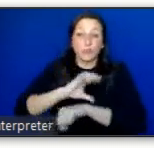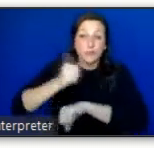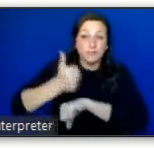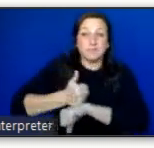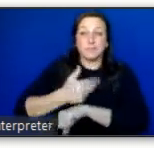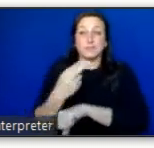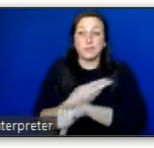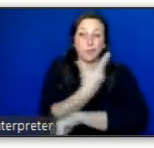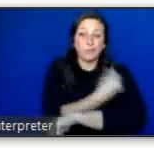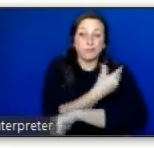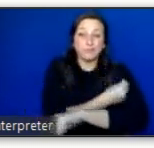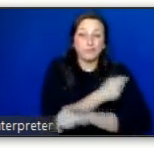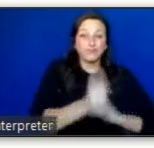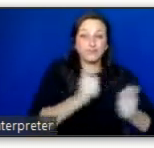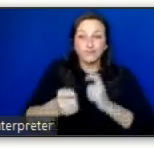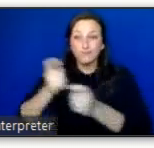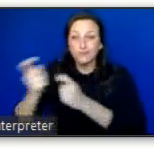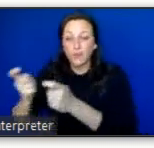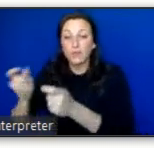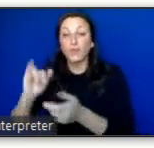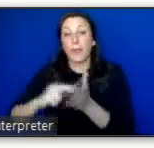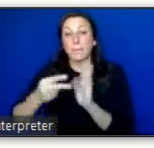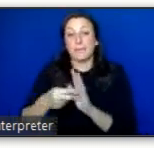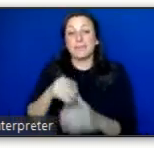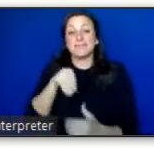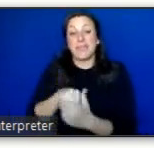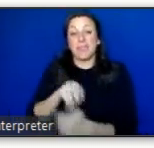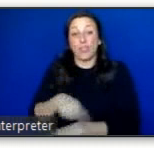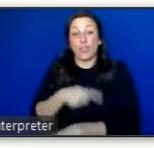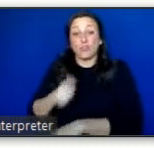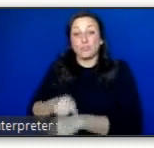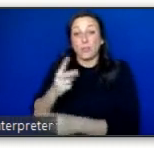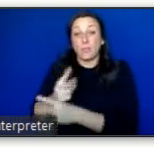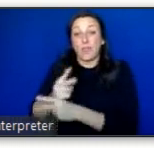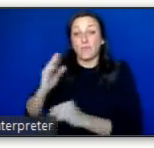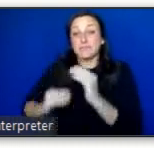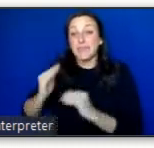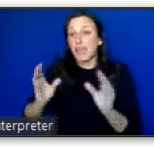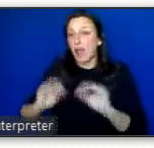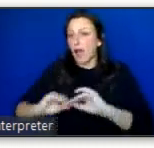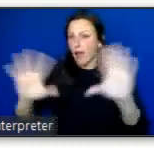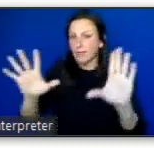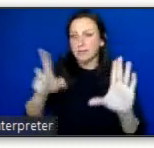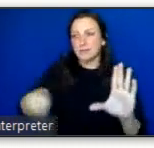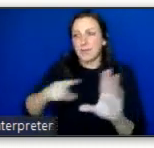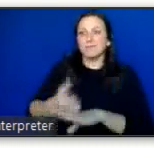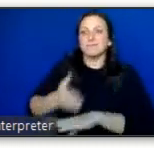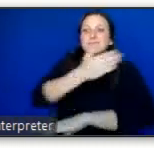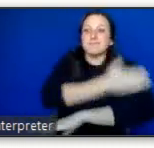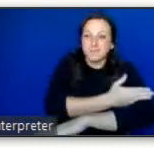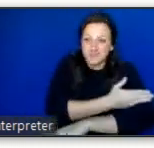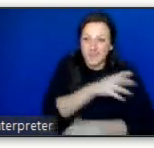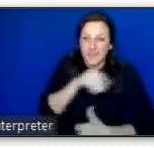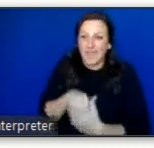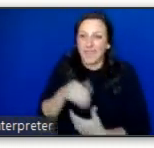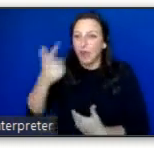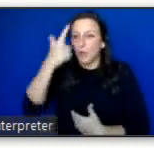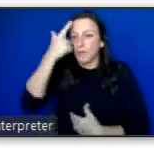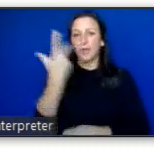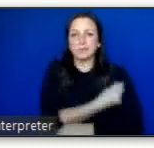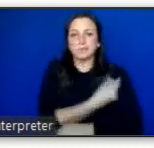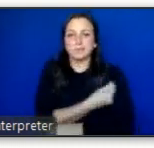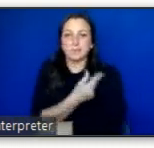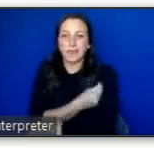care facilities, meaning that we're starting to see a clear impact from vaccination in these long-term care facilities. We're starting to see the benefit